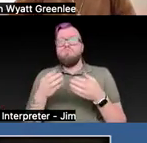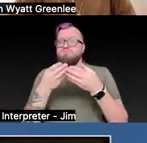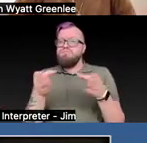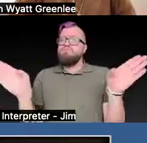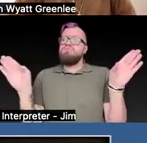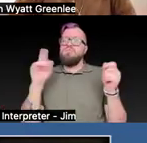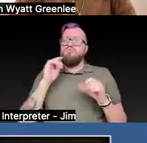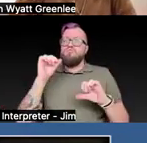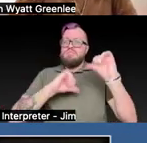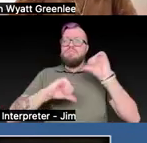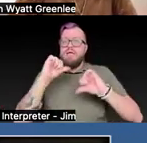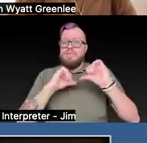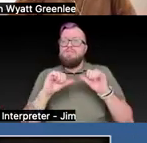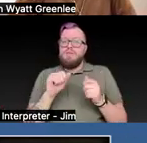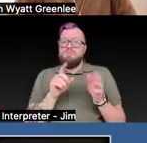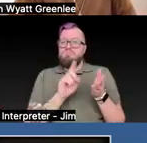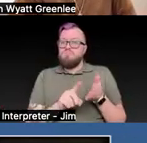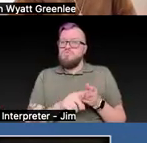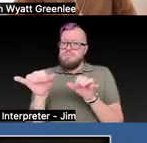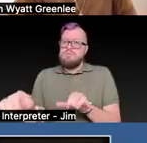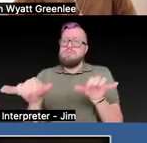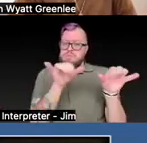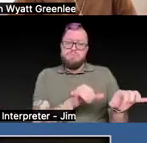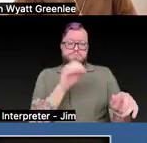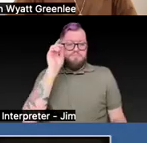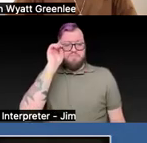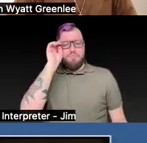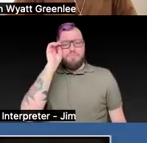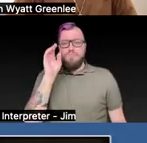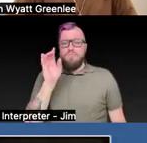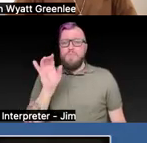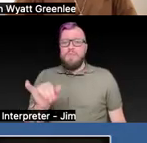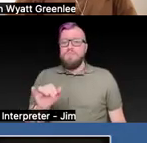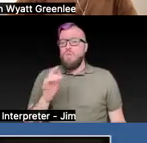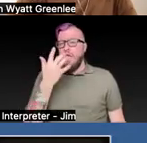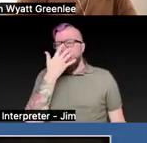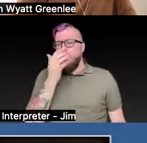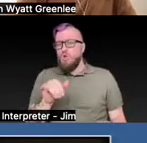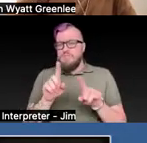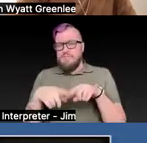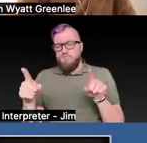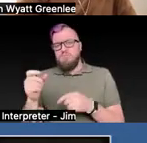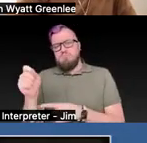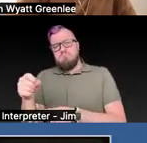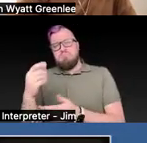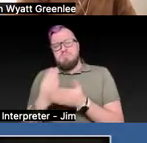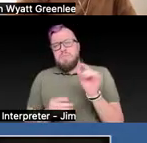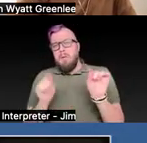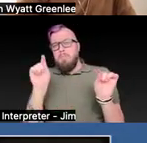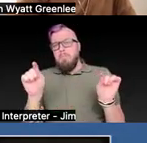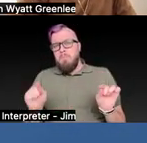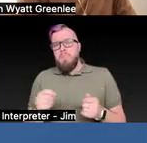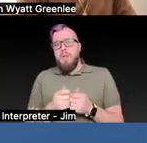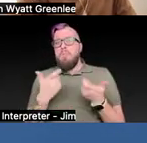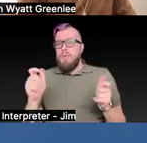to scientific research. It's just sort of it looks different in some ways, but the big parts of it are the